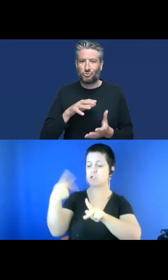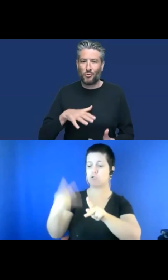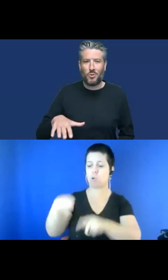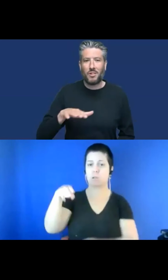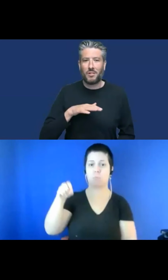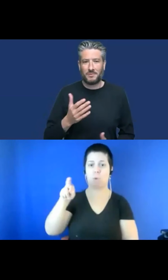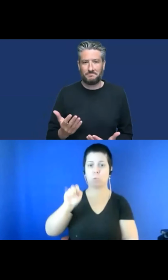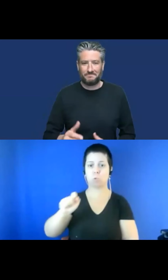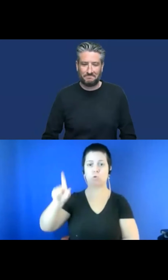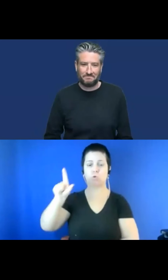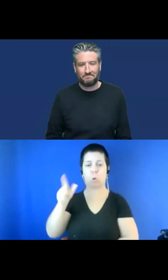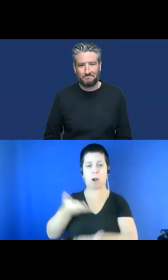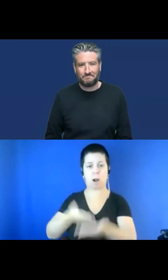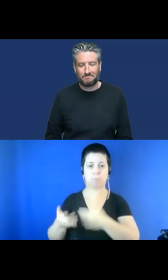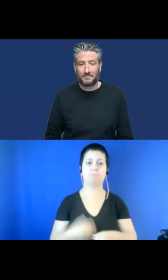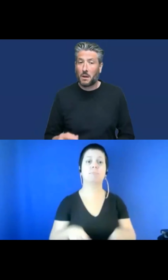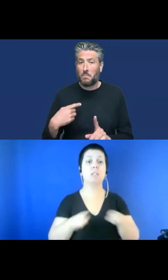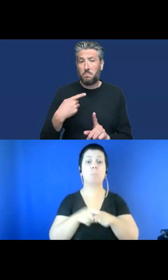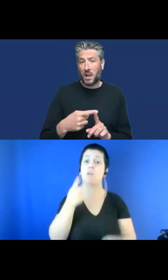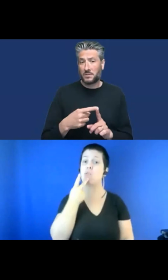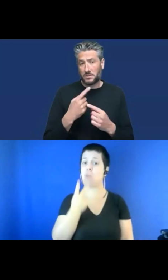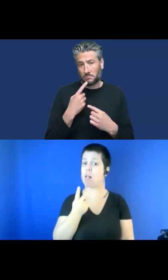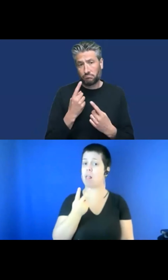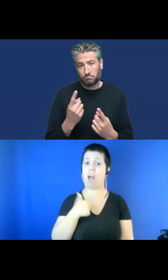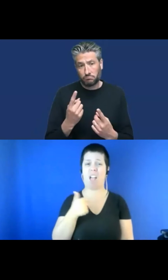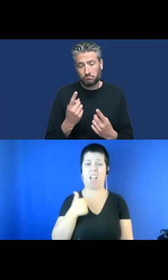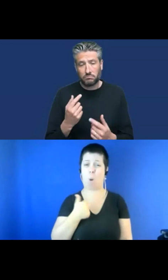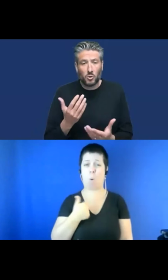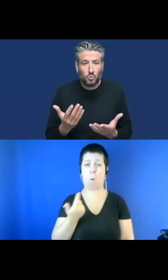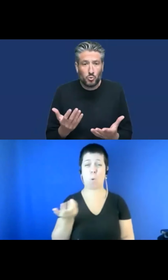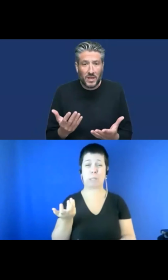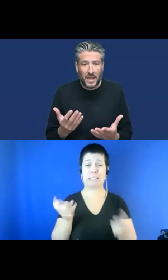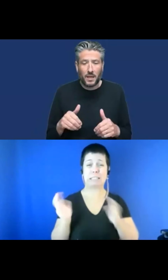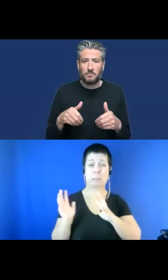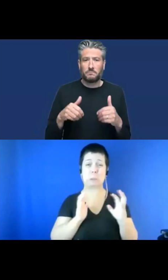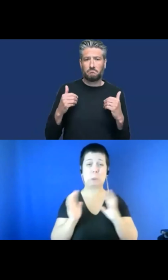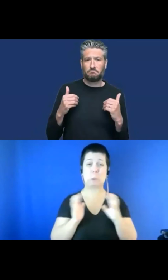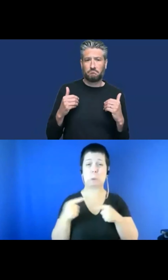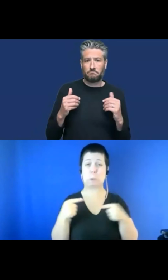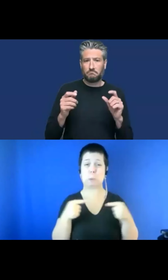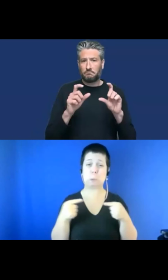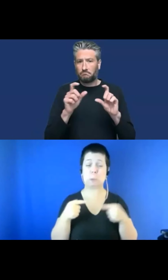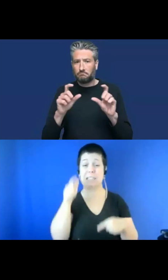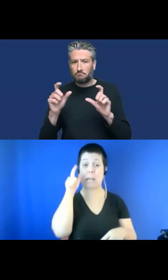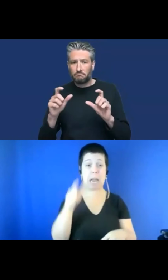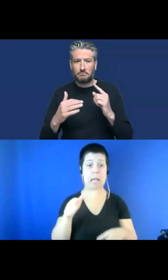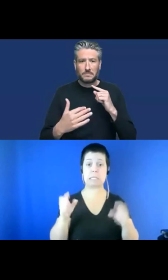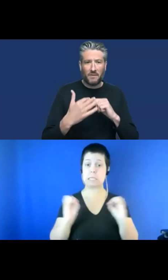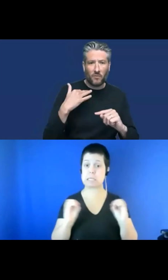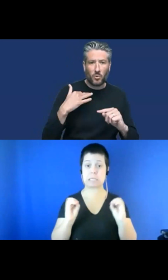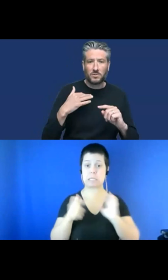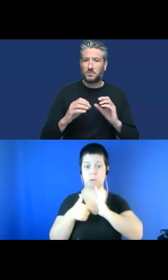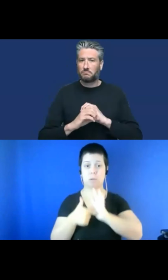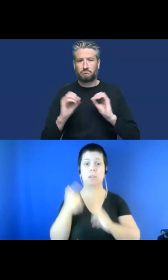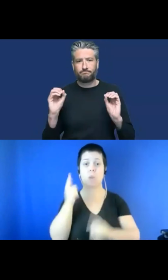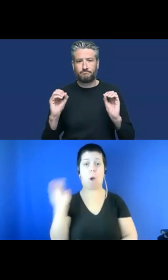to quickly declare that I have no conflicts of interests in the content of our presentation today, and I'm displaying